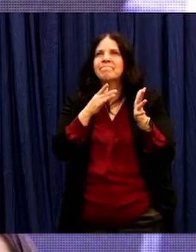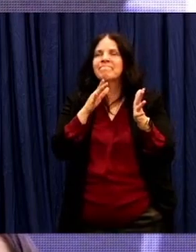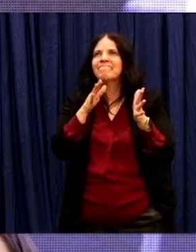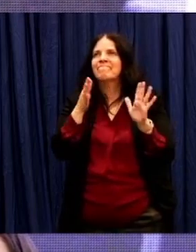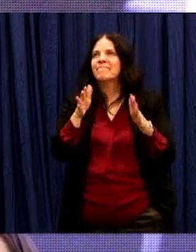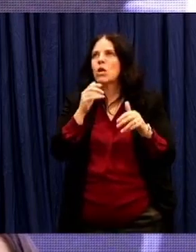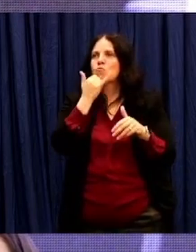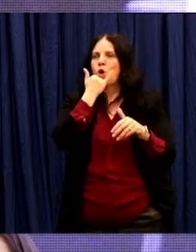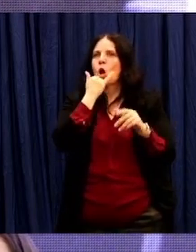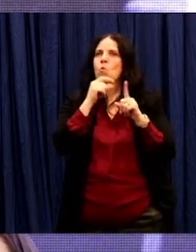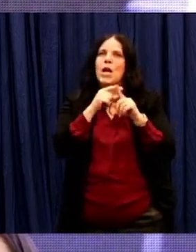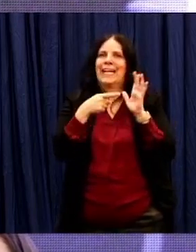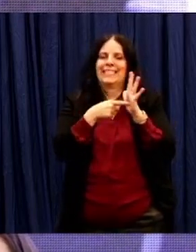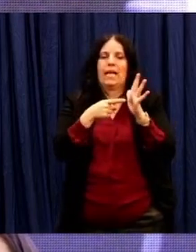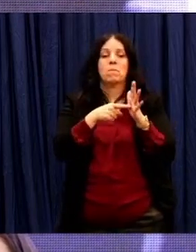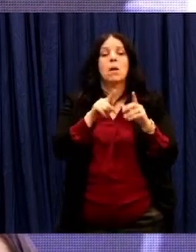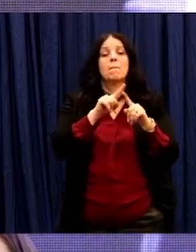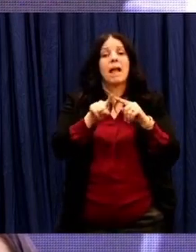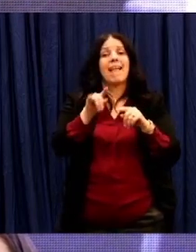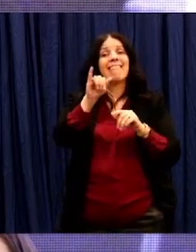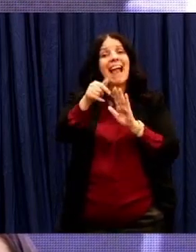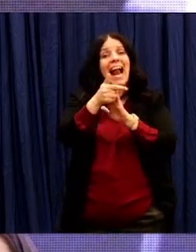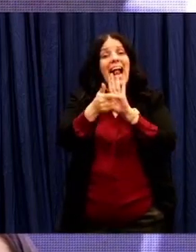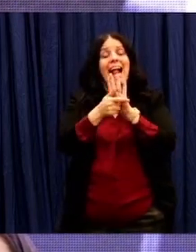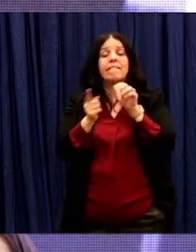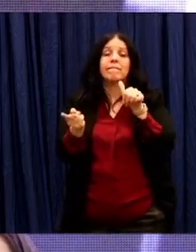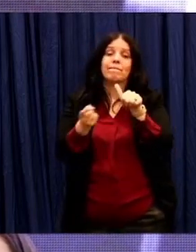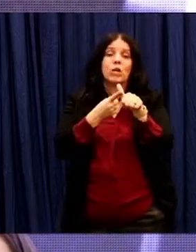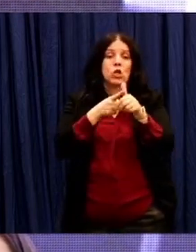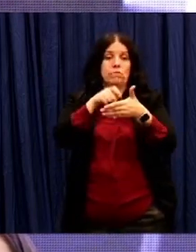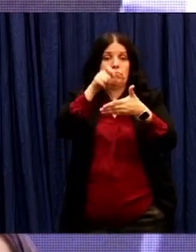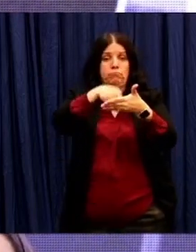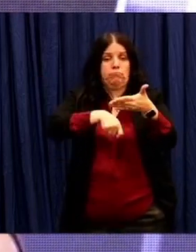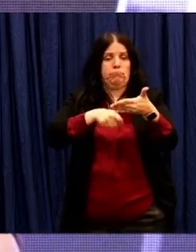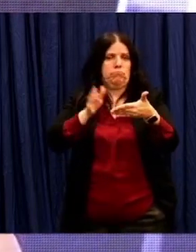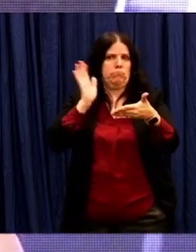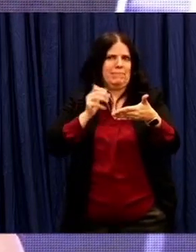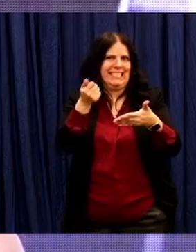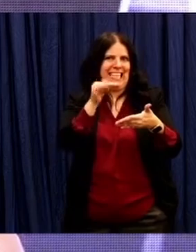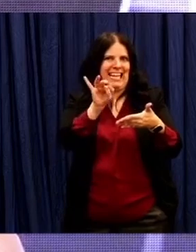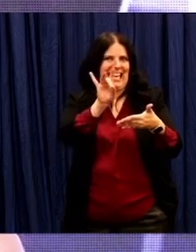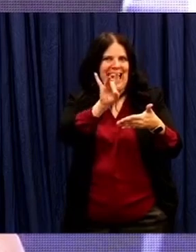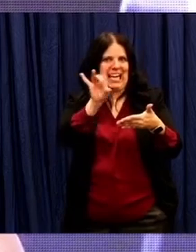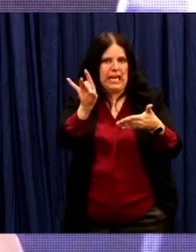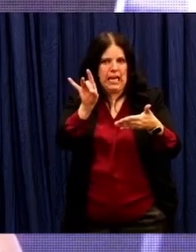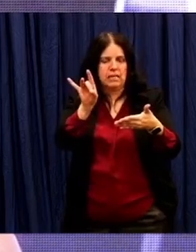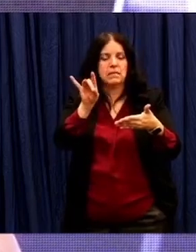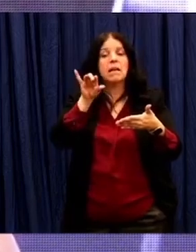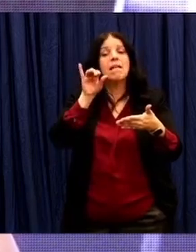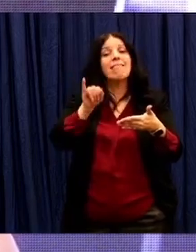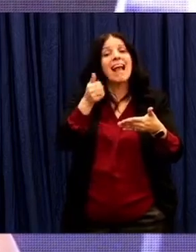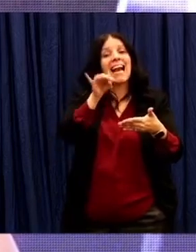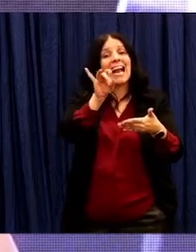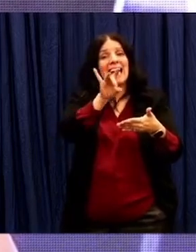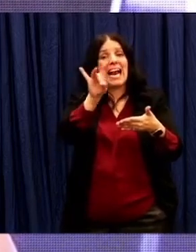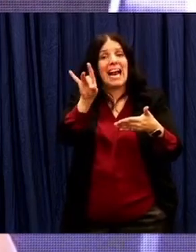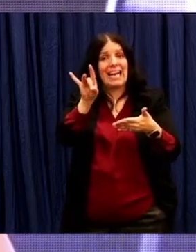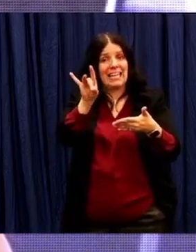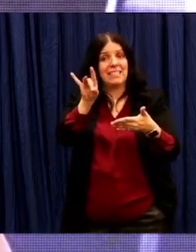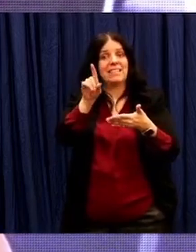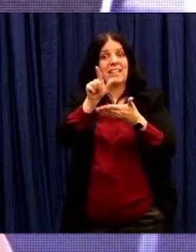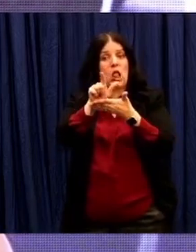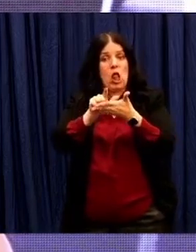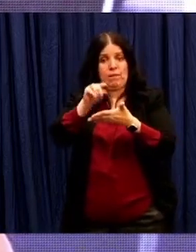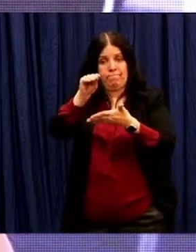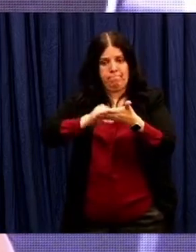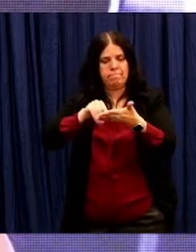iteration of the act happened in 1988, and it was collectively known as the Tech Act. And